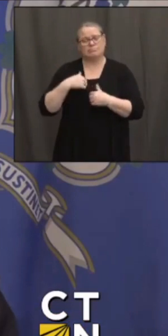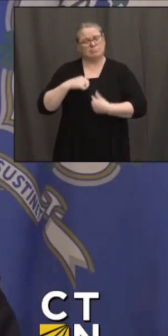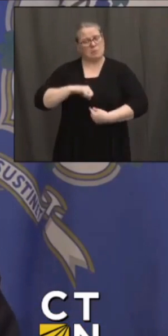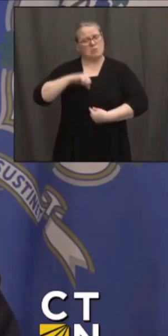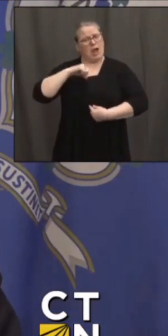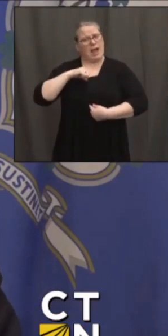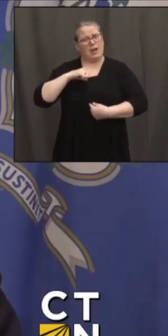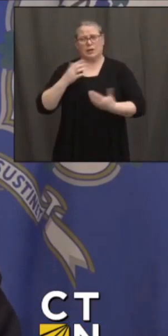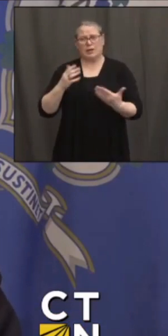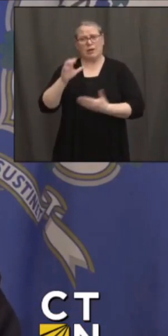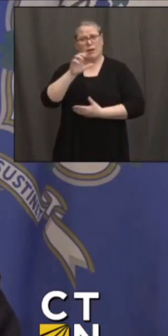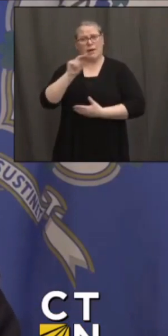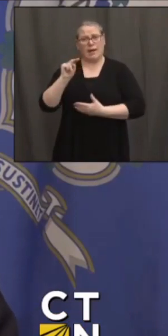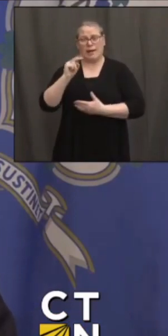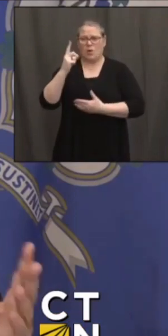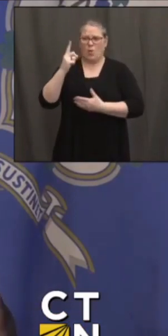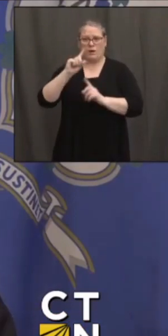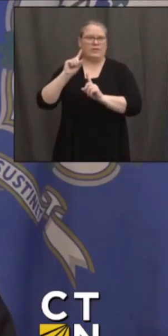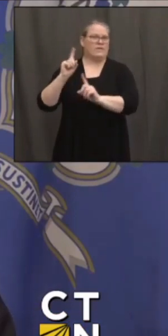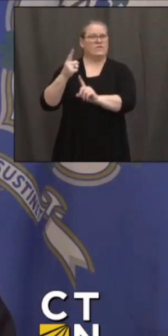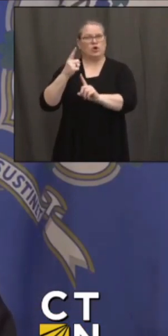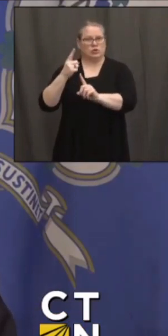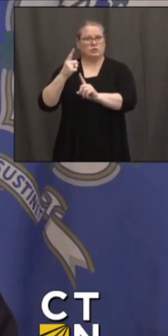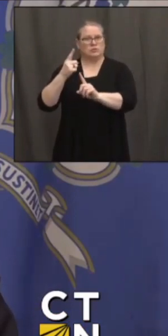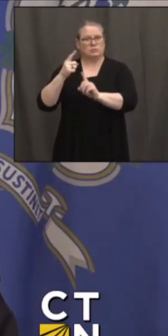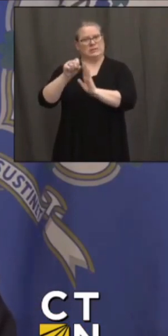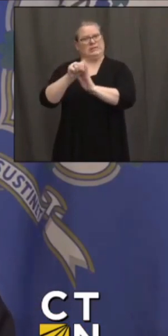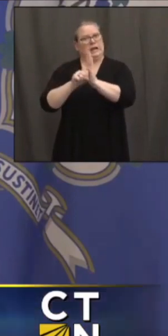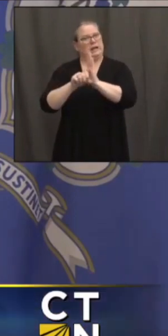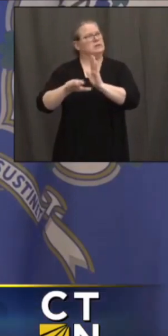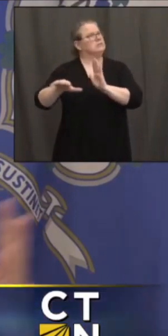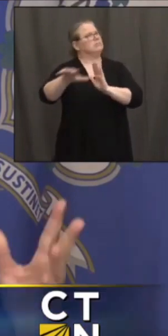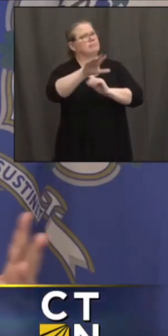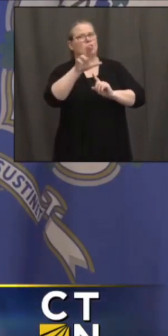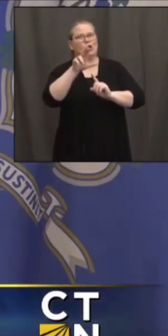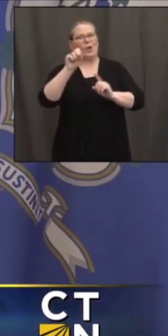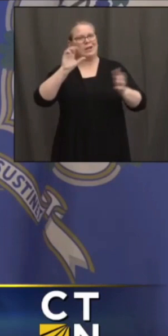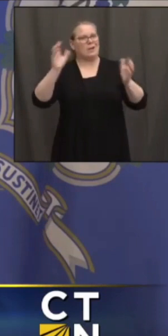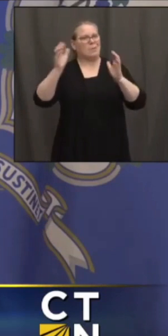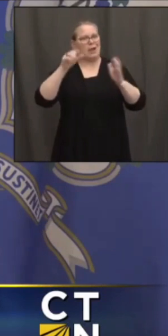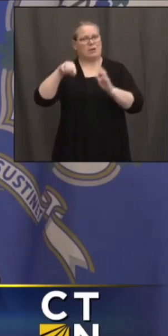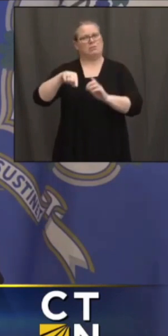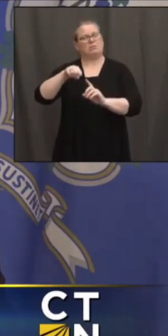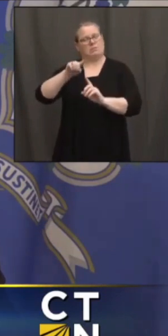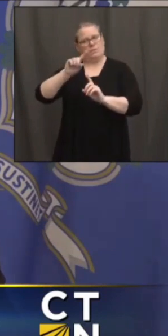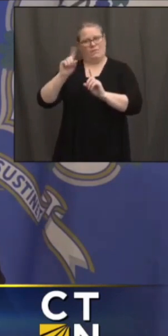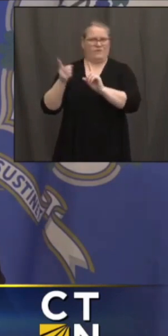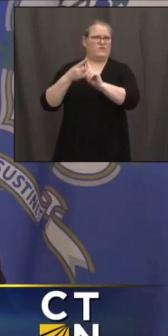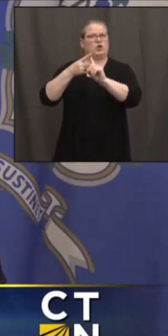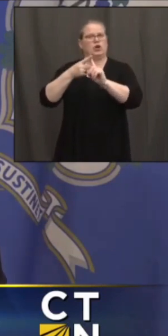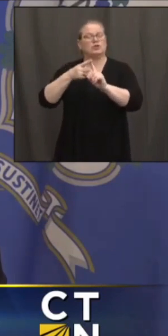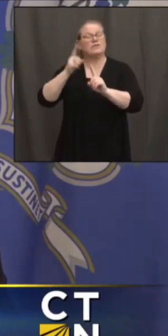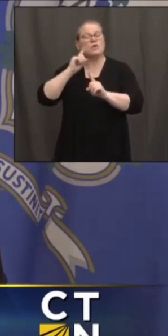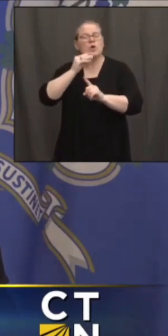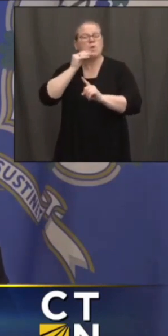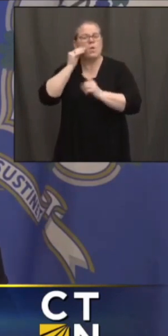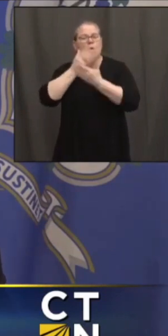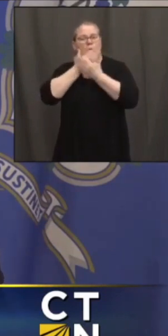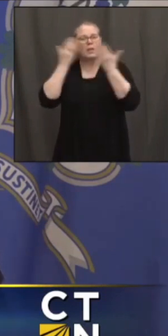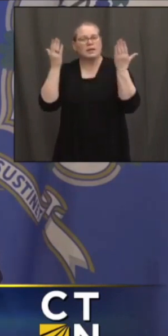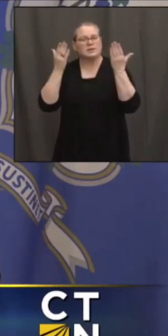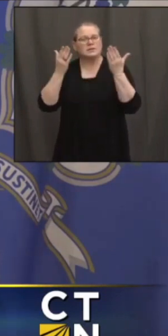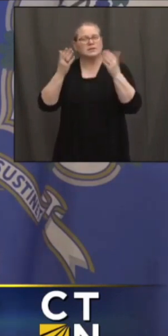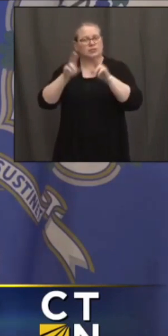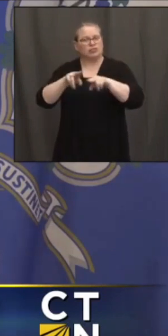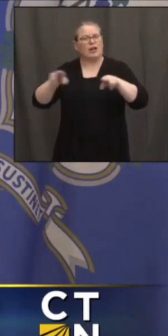first states in the country to fully vaccinate a homeless shelter, one of our first congregate settings going forward.